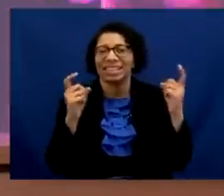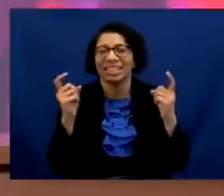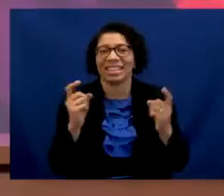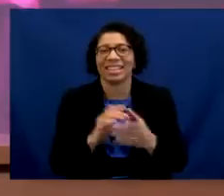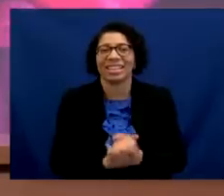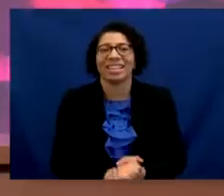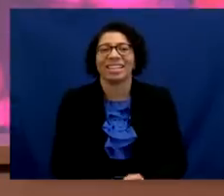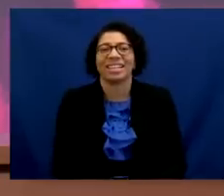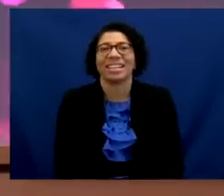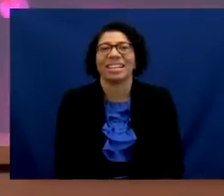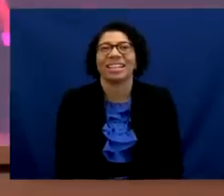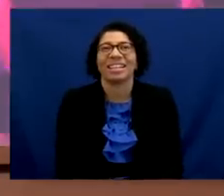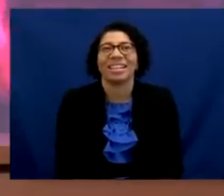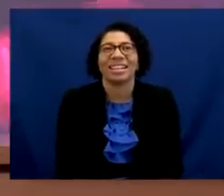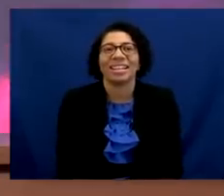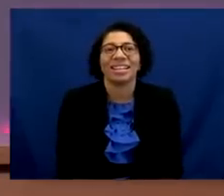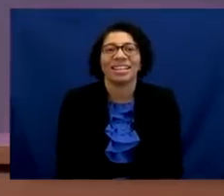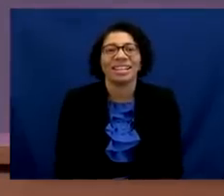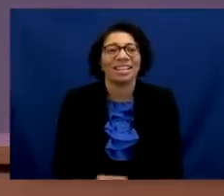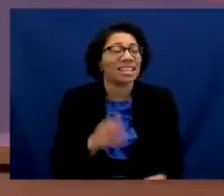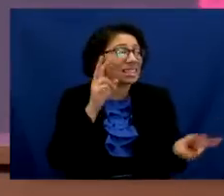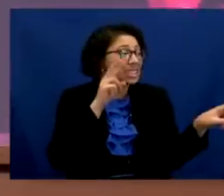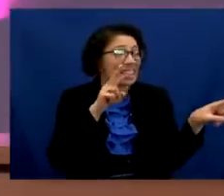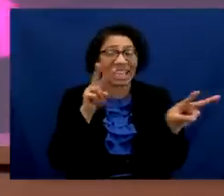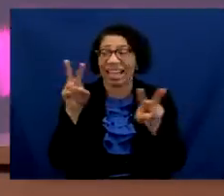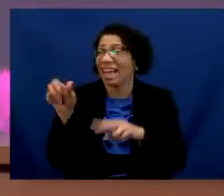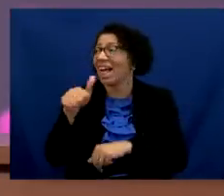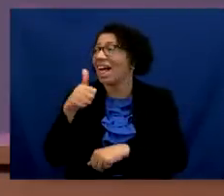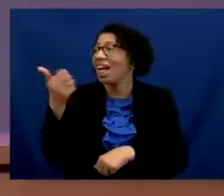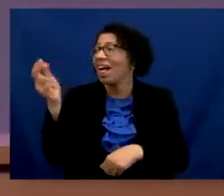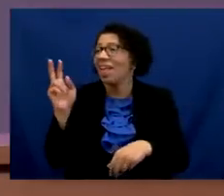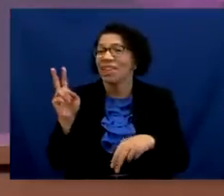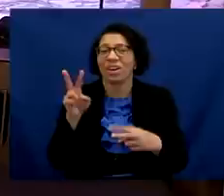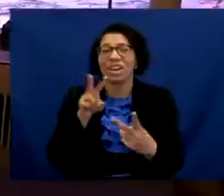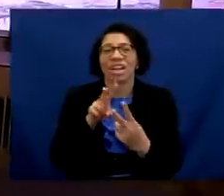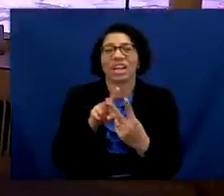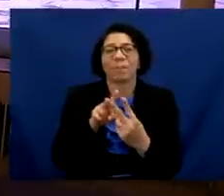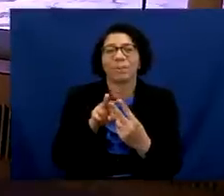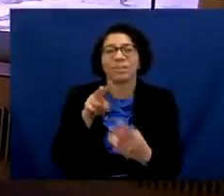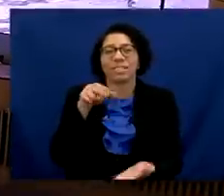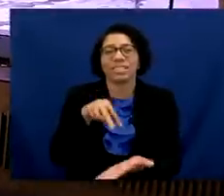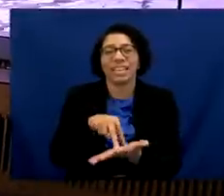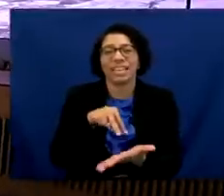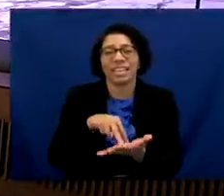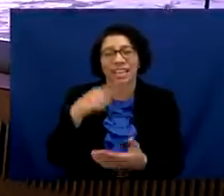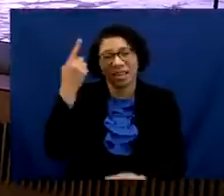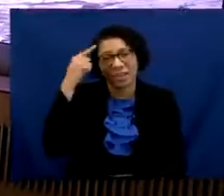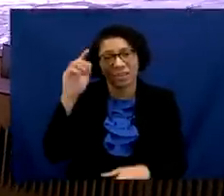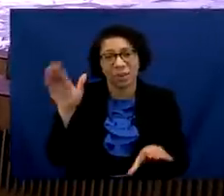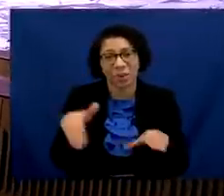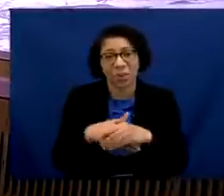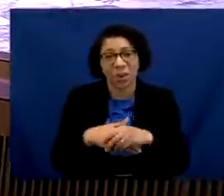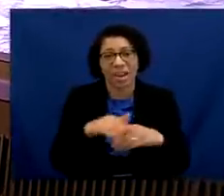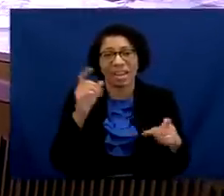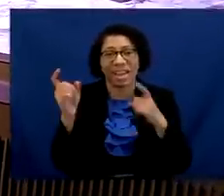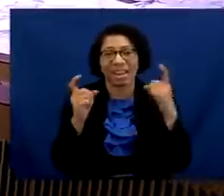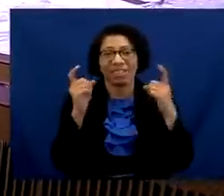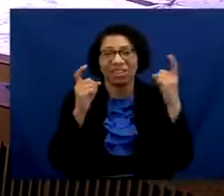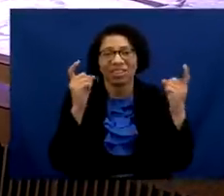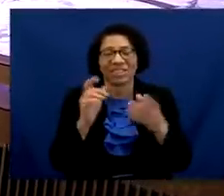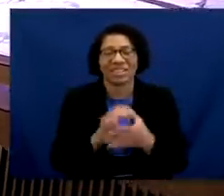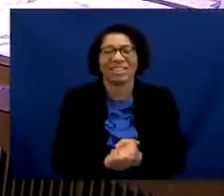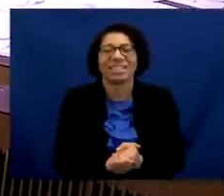stand. I see the Carters there. We praise God for all of these couples. Come on, let's sing happy anniversary to all of these precious